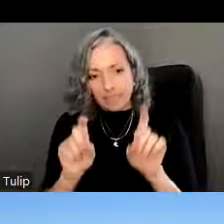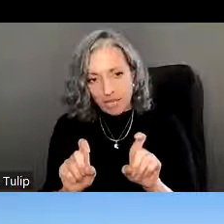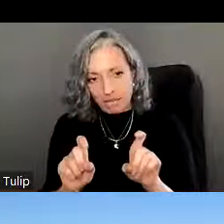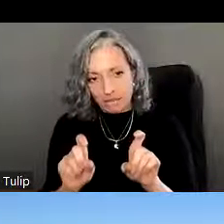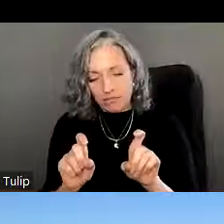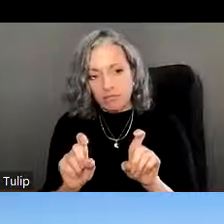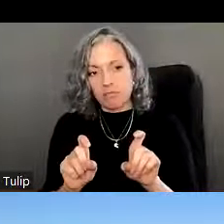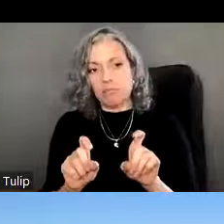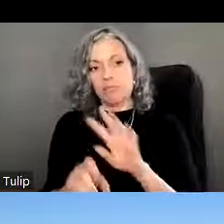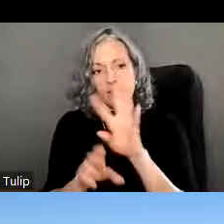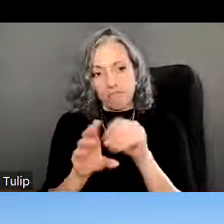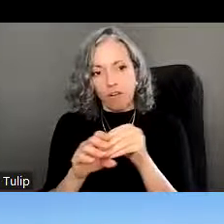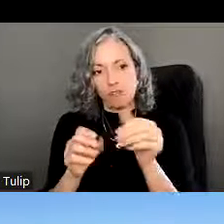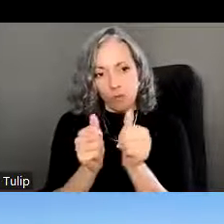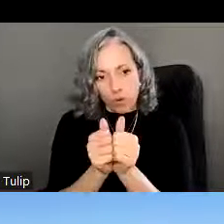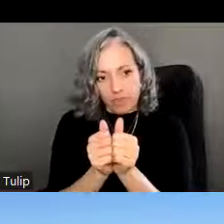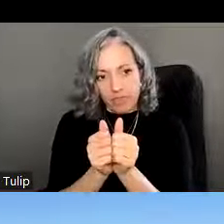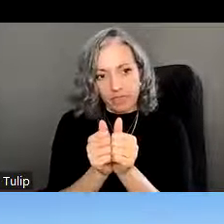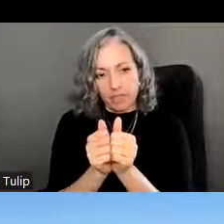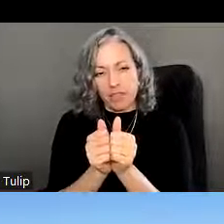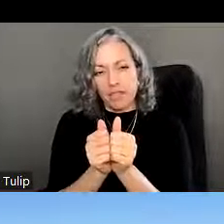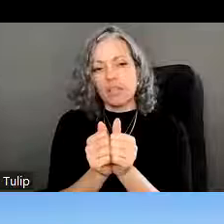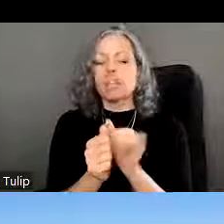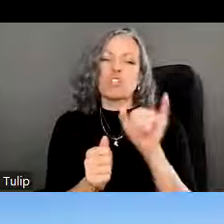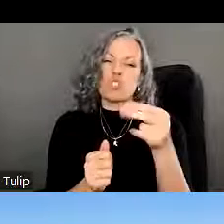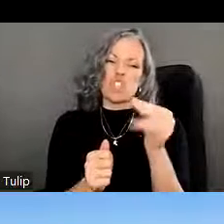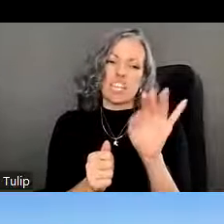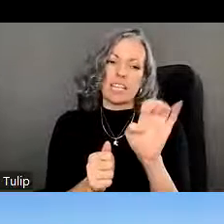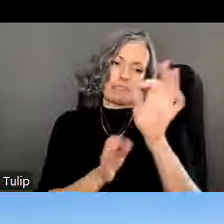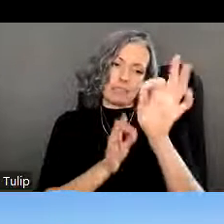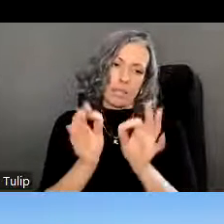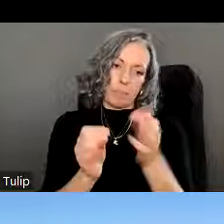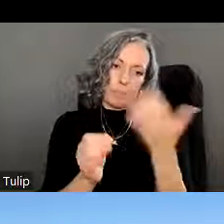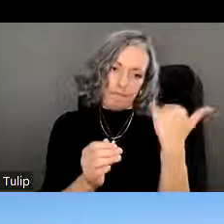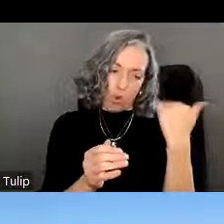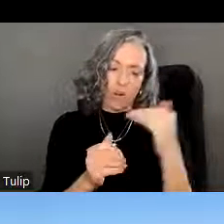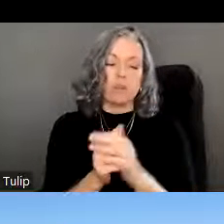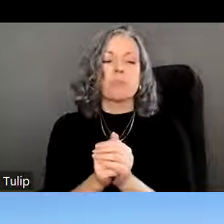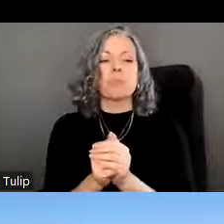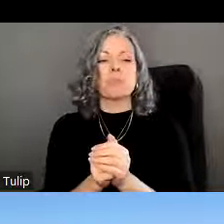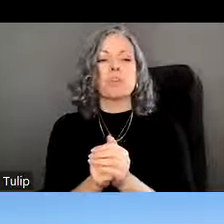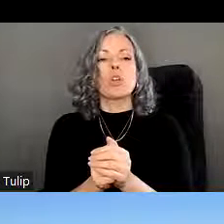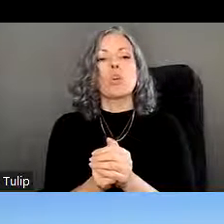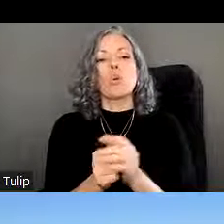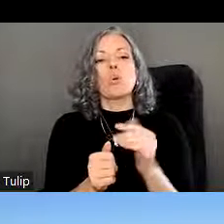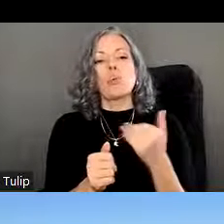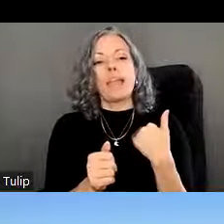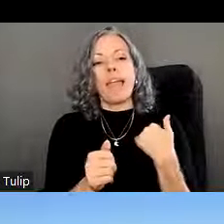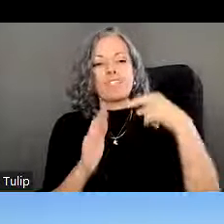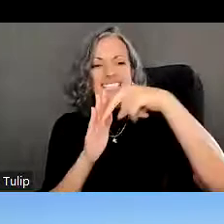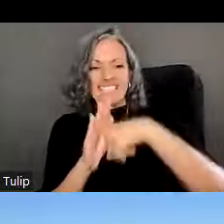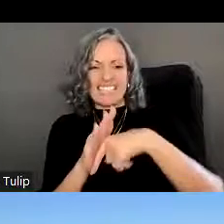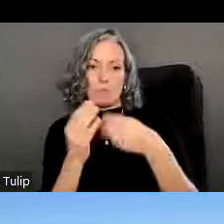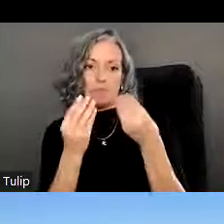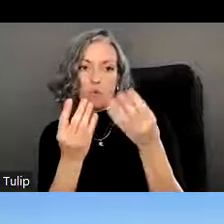domains that Janice alluded to. We have actually fairly in-depth